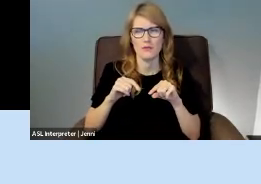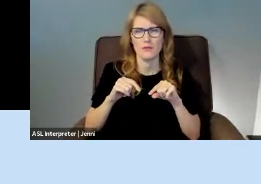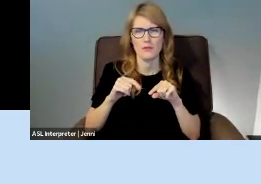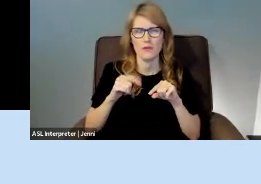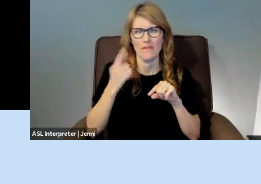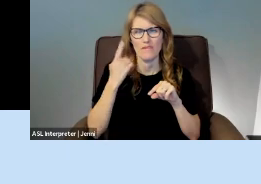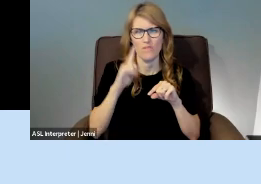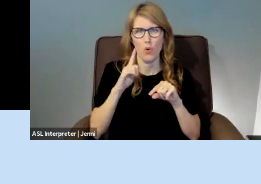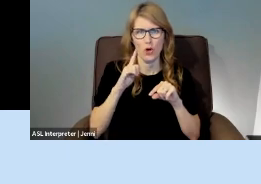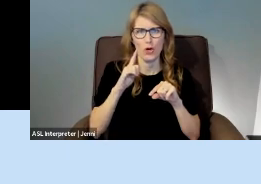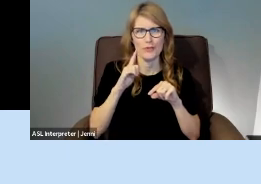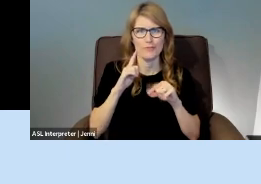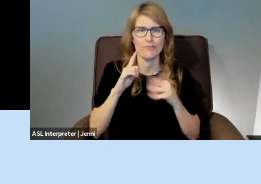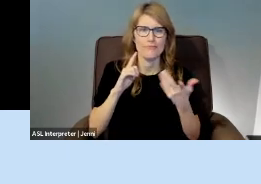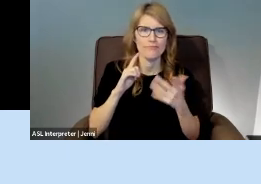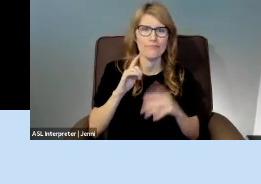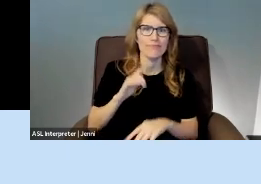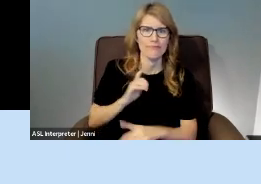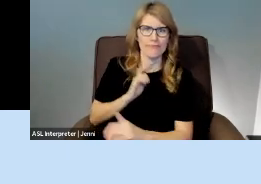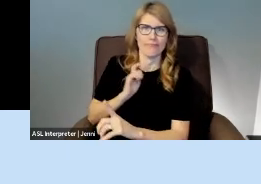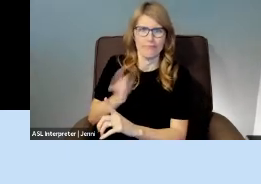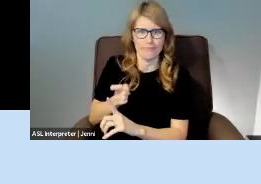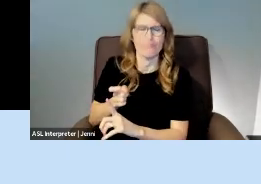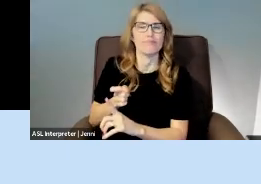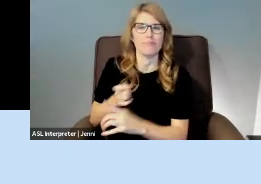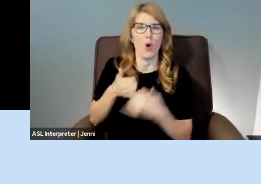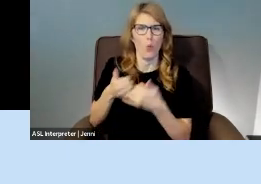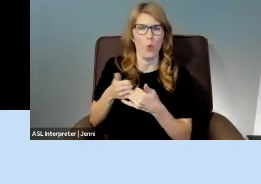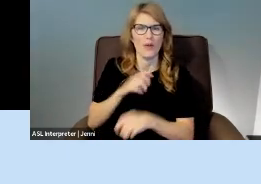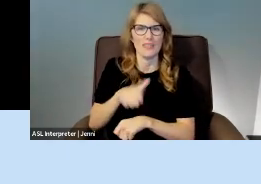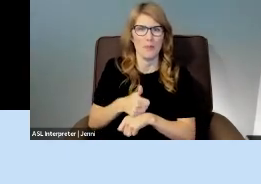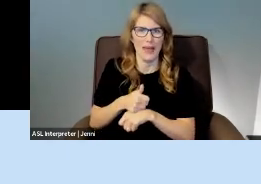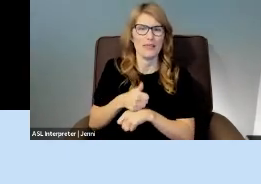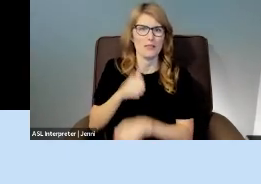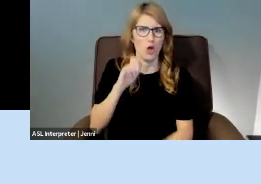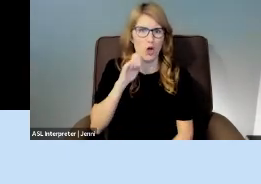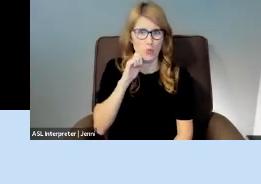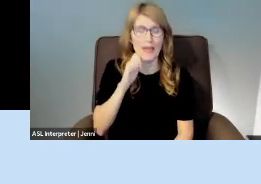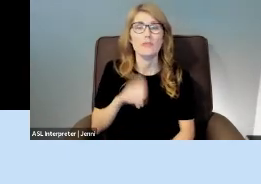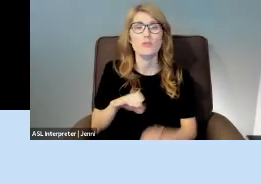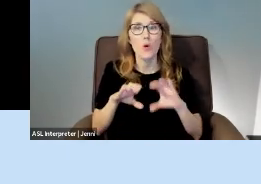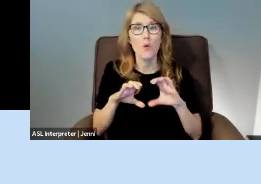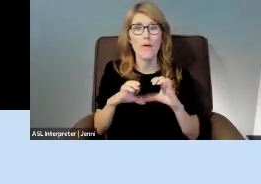awards, right, based on race. So class action lawsuits are very